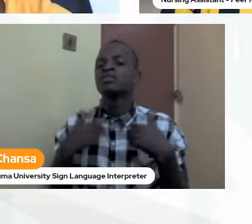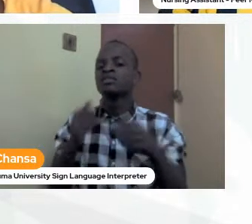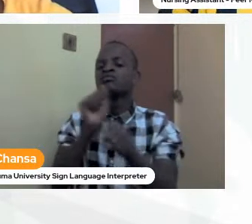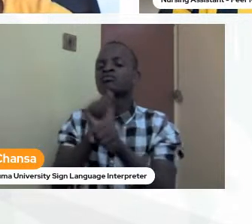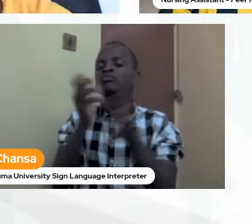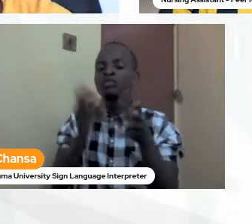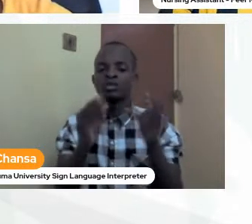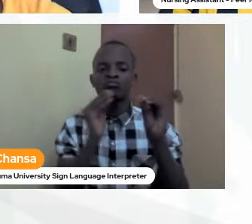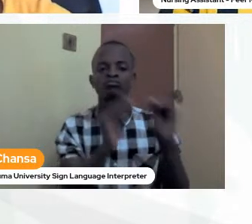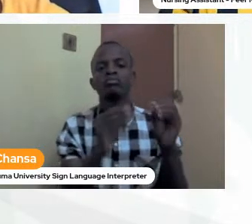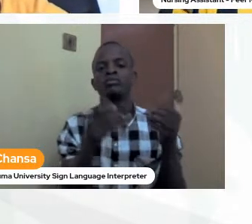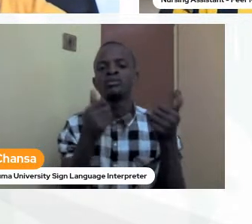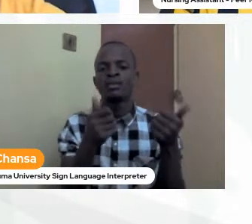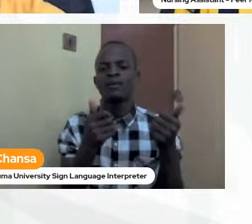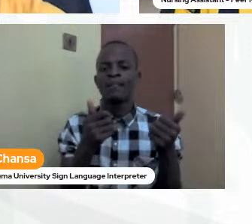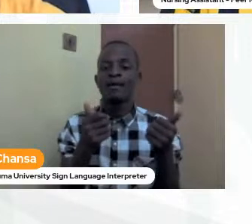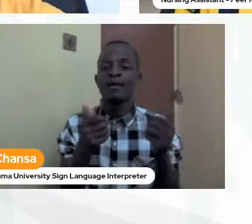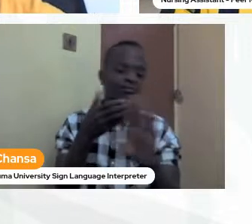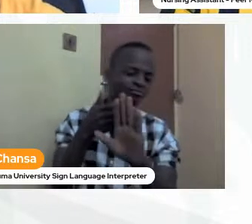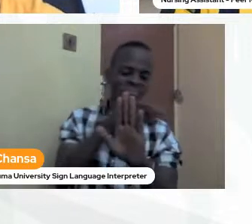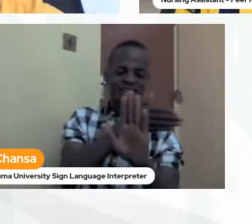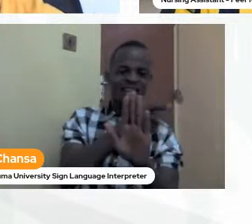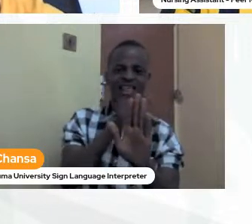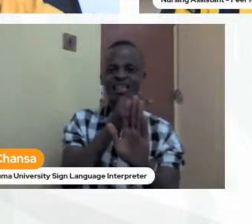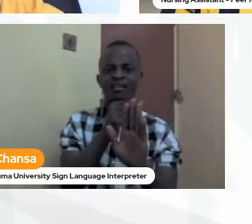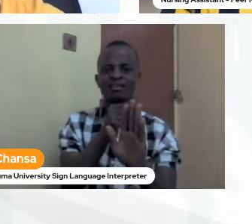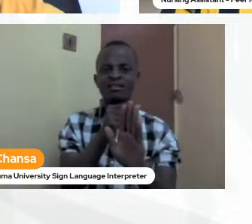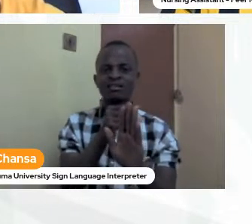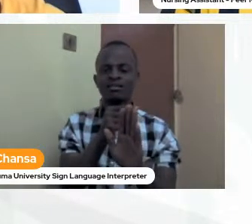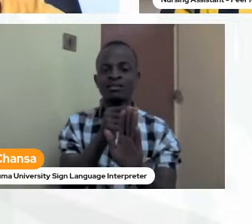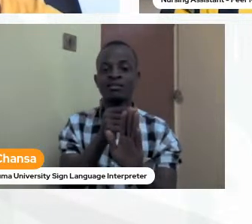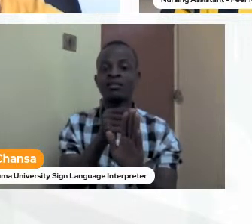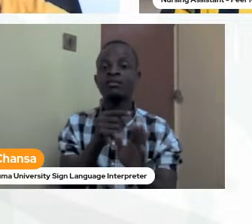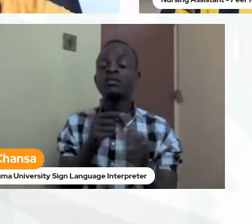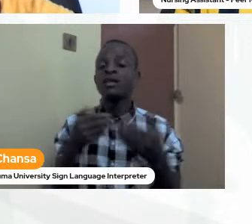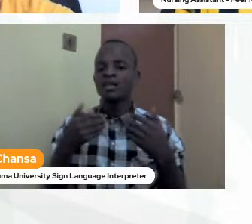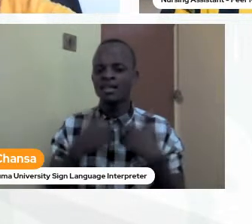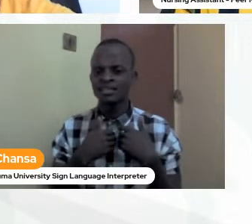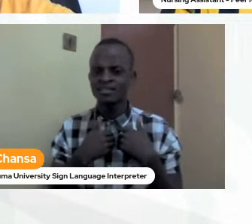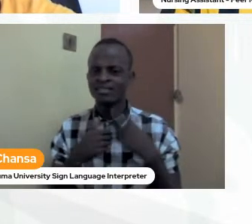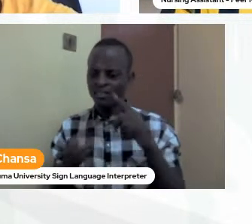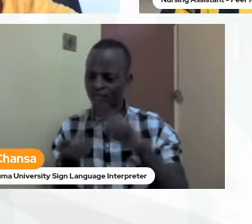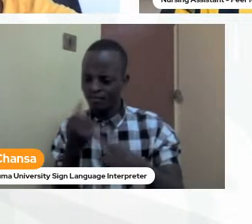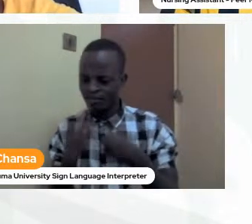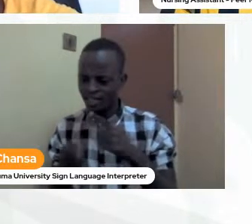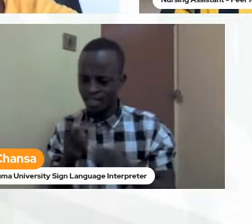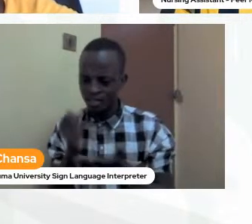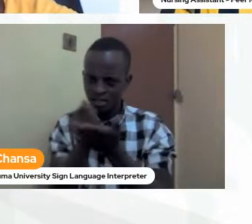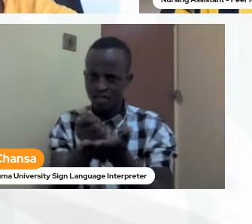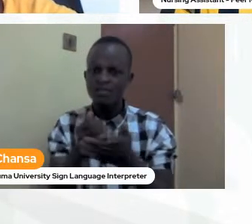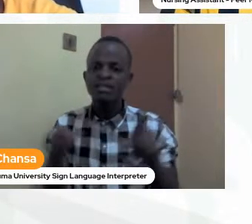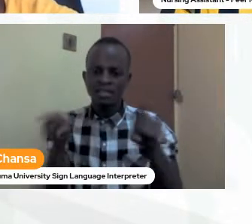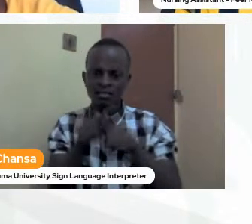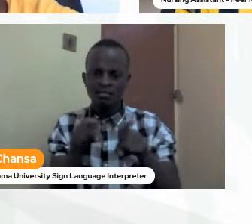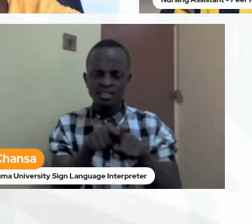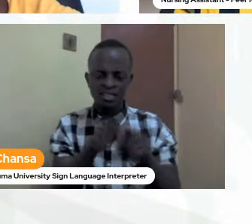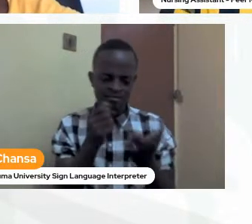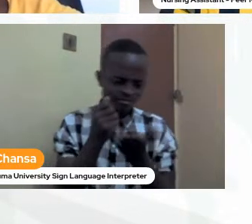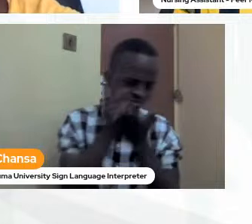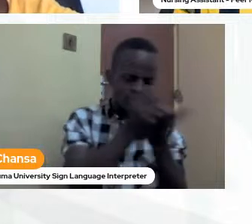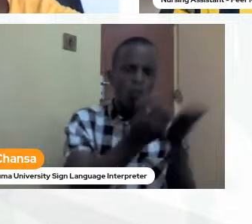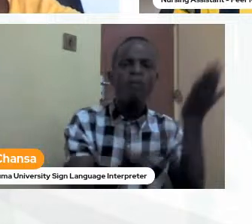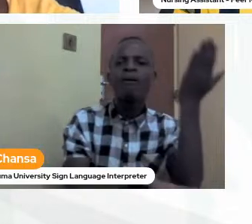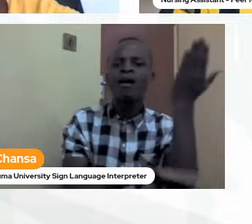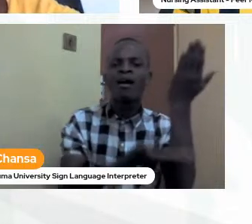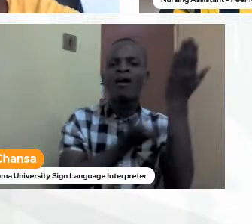done. Before now, we had the youth-friendly corners. Now we have youth-friendly spaces. That is a huge improvement